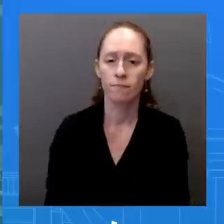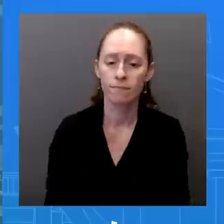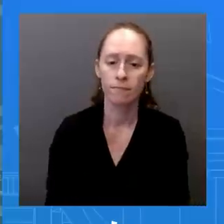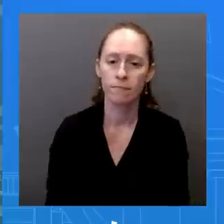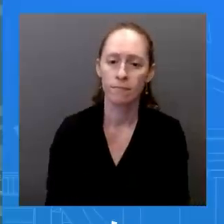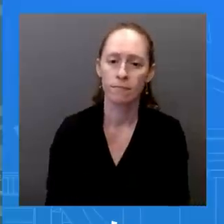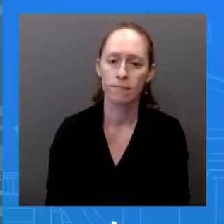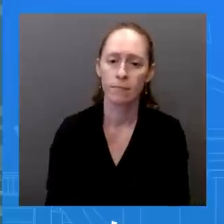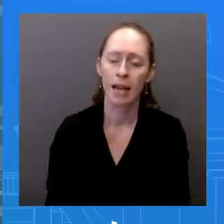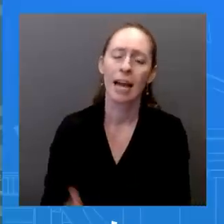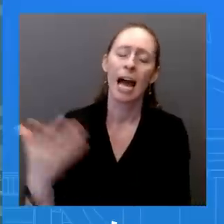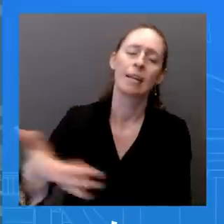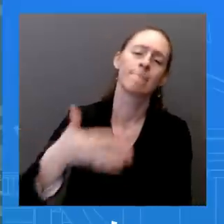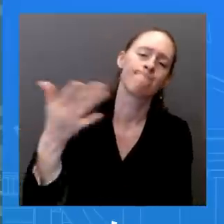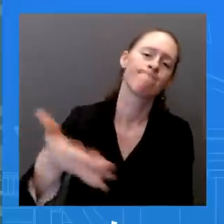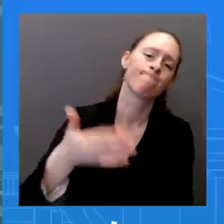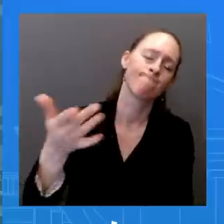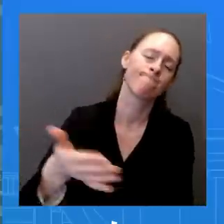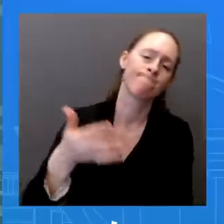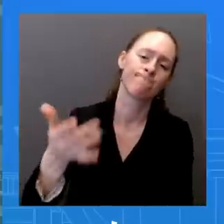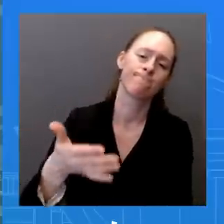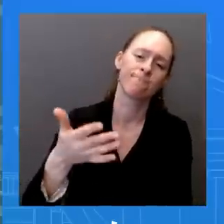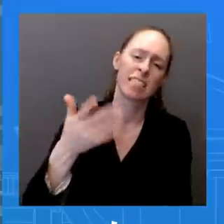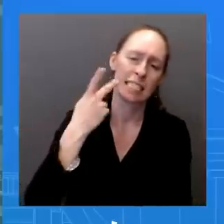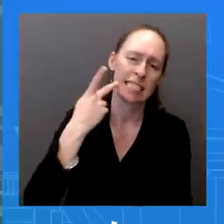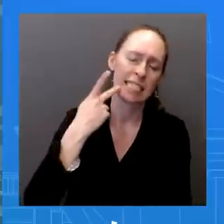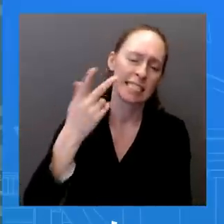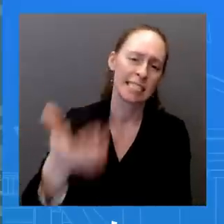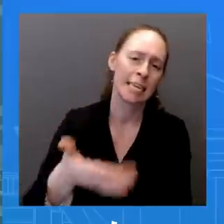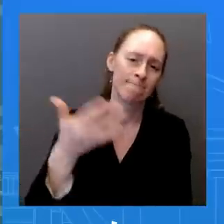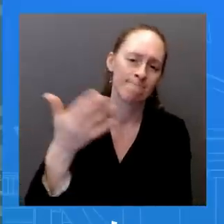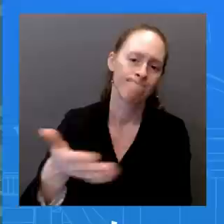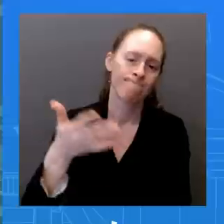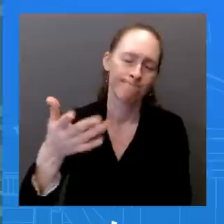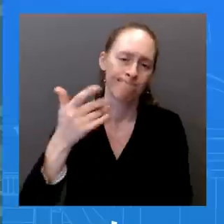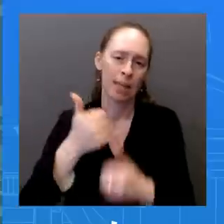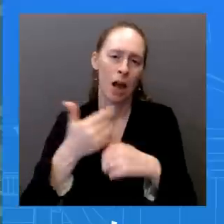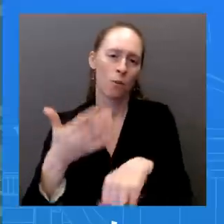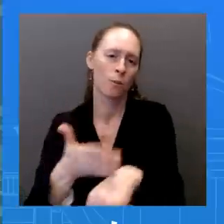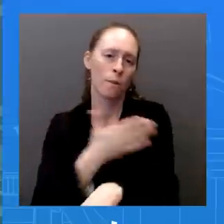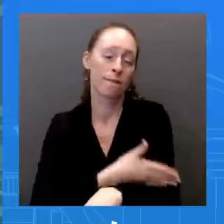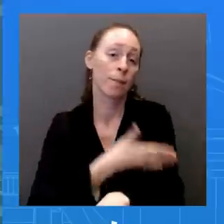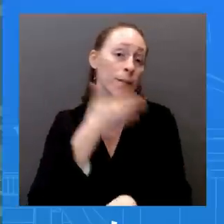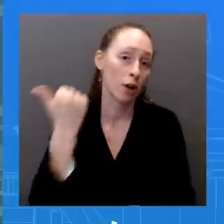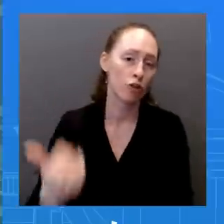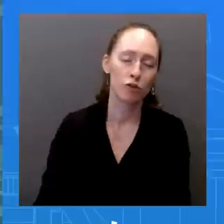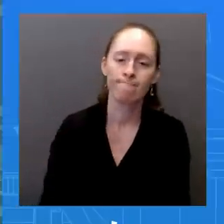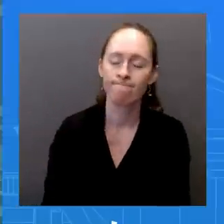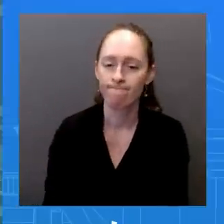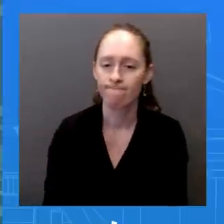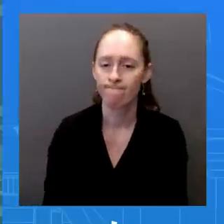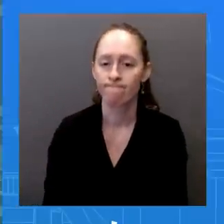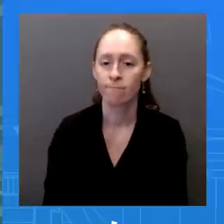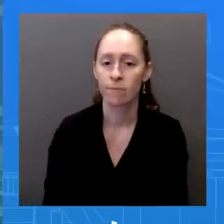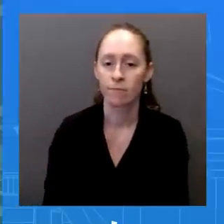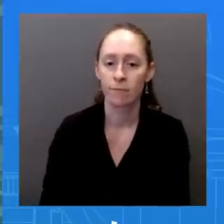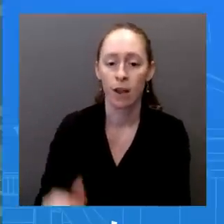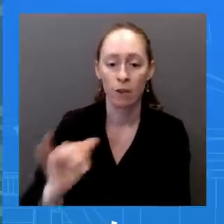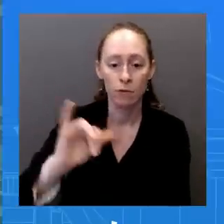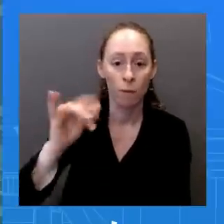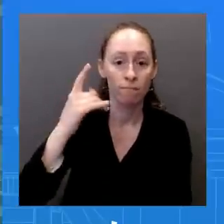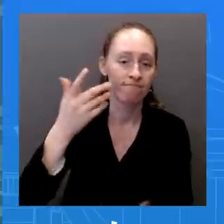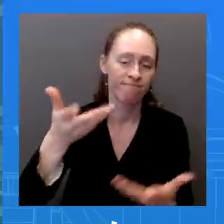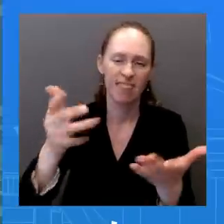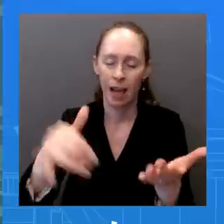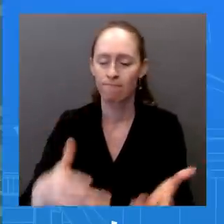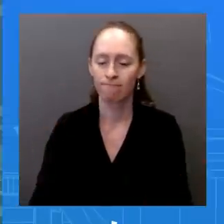see how we can get them into a better place as it relates to their infrastructure. And thanks, Karine. You said that the